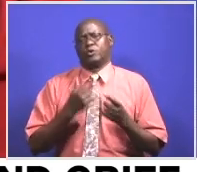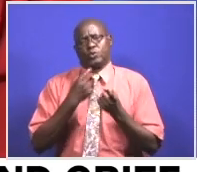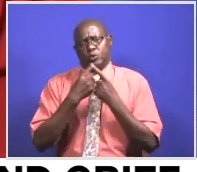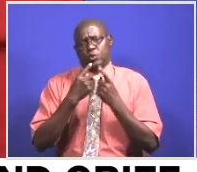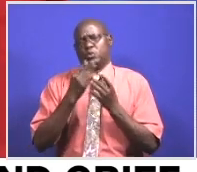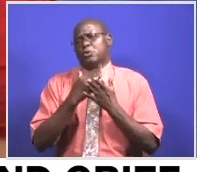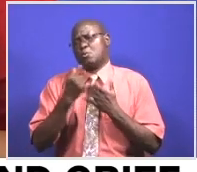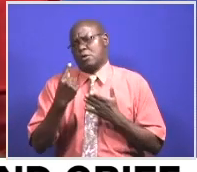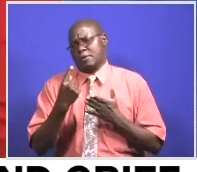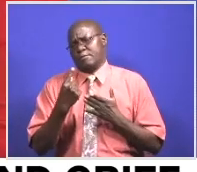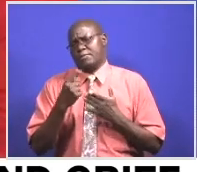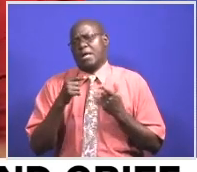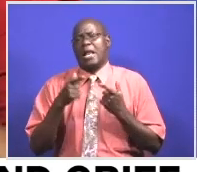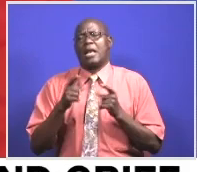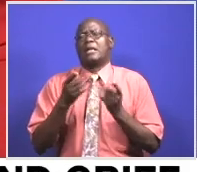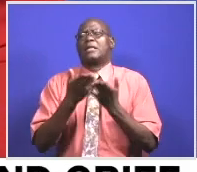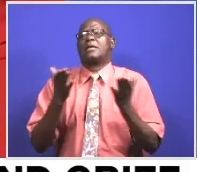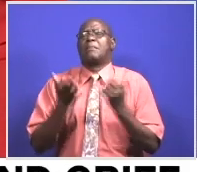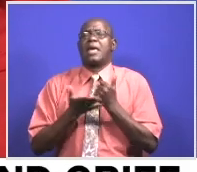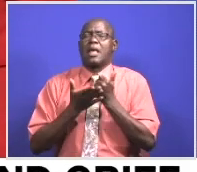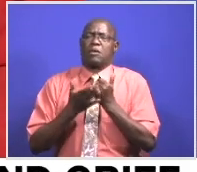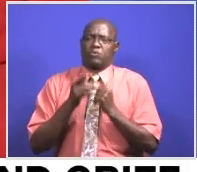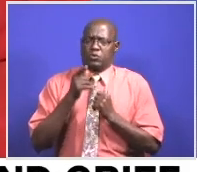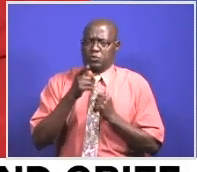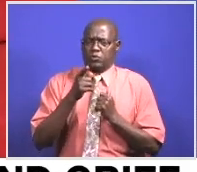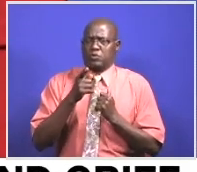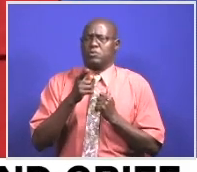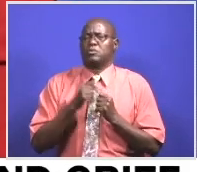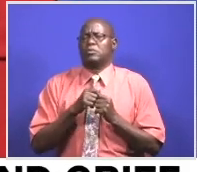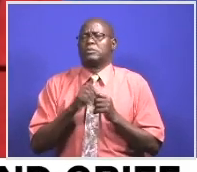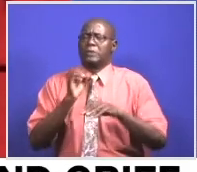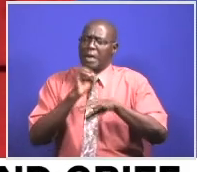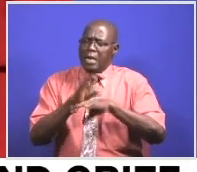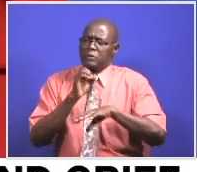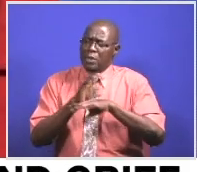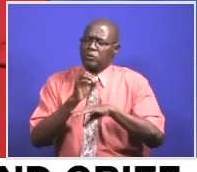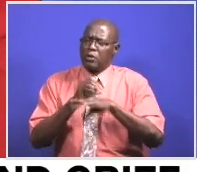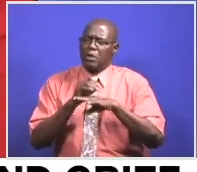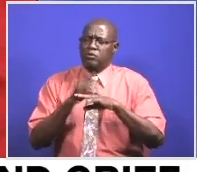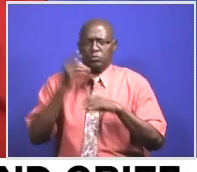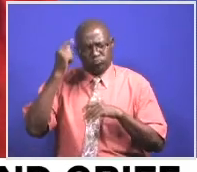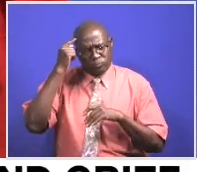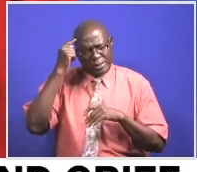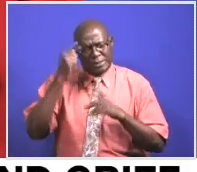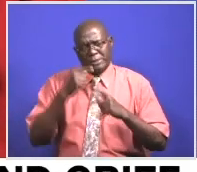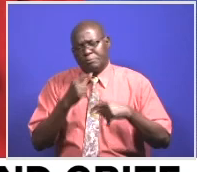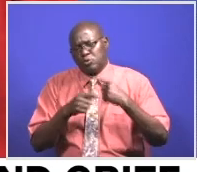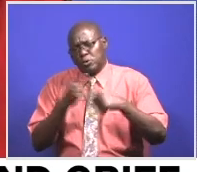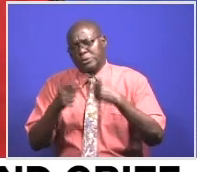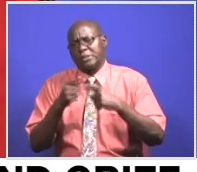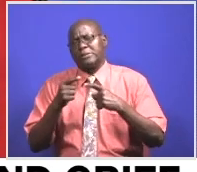someone. Let them help you to process the loss. Because if not, you will get stuck in